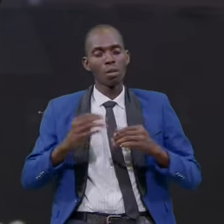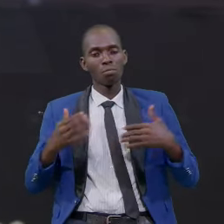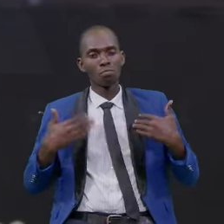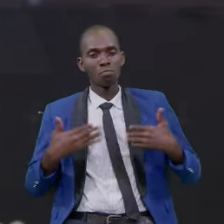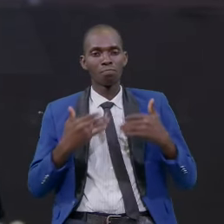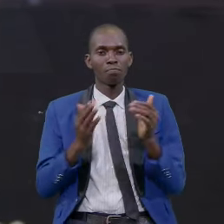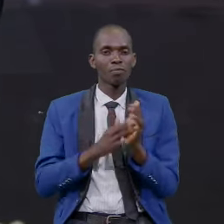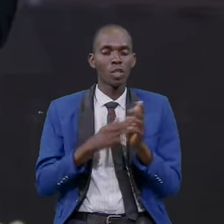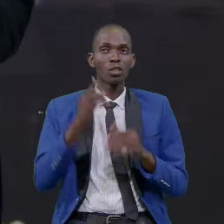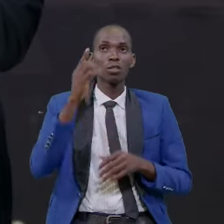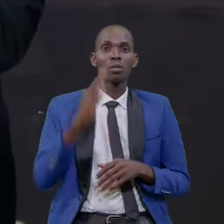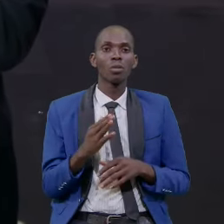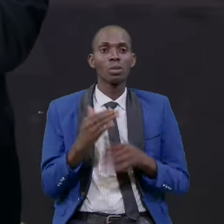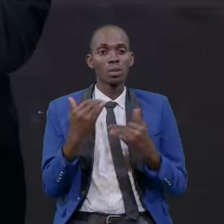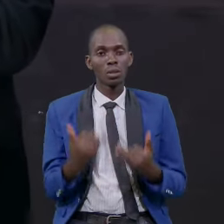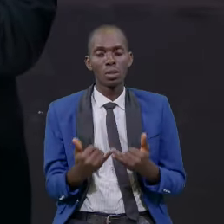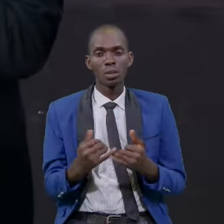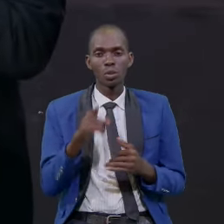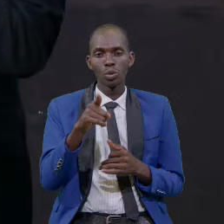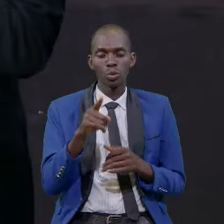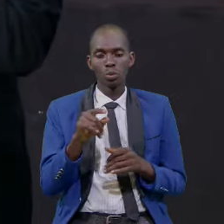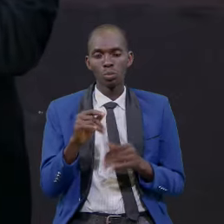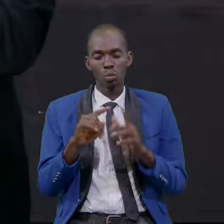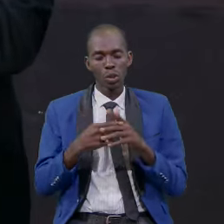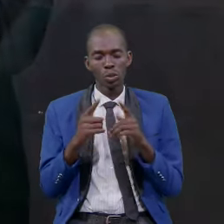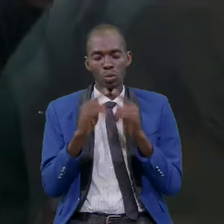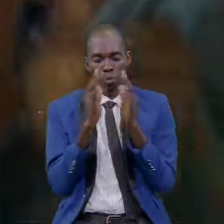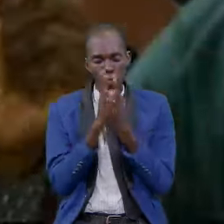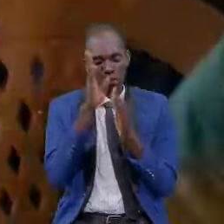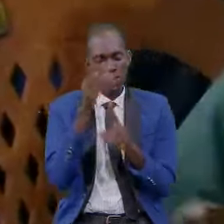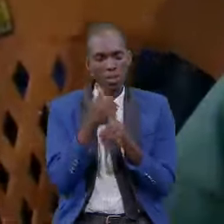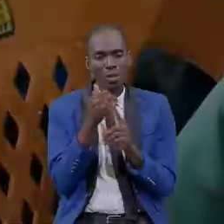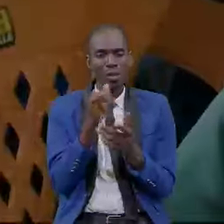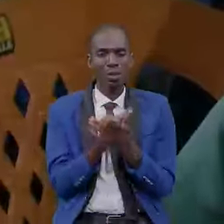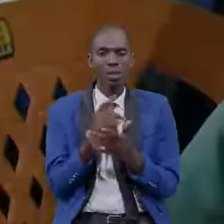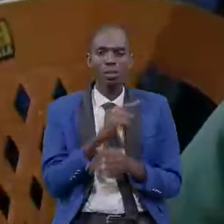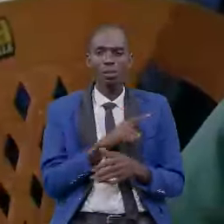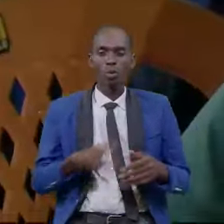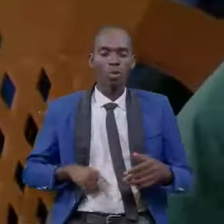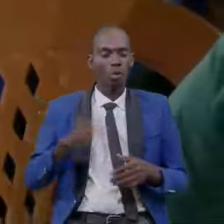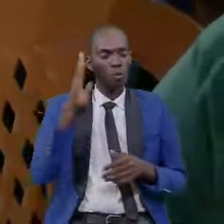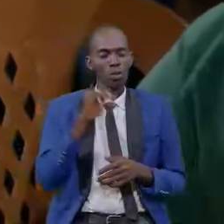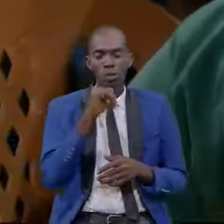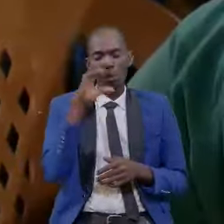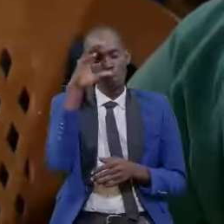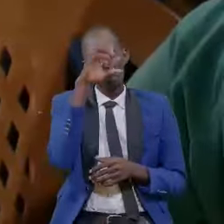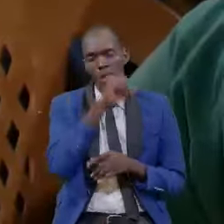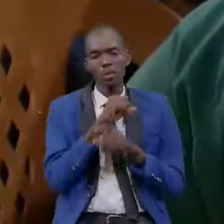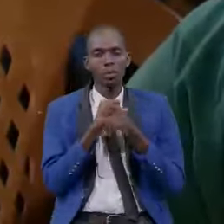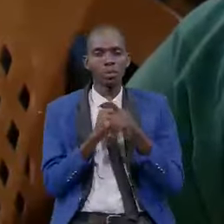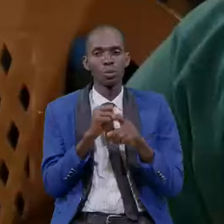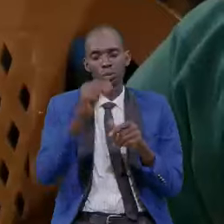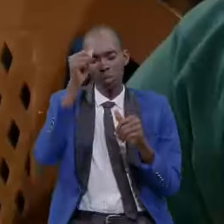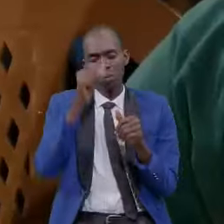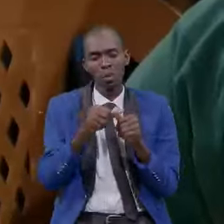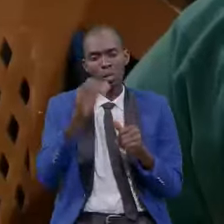And then also pray for yourself that the Lord will not pass you by. The man of God has said, whatever you came in here with